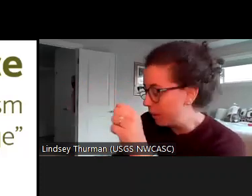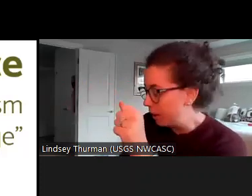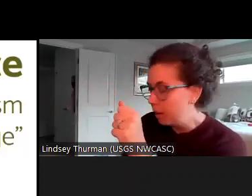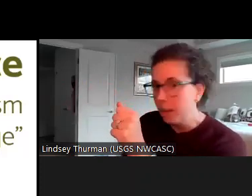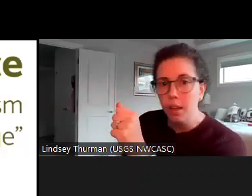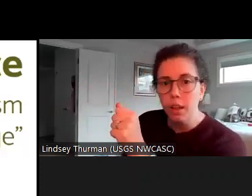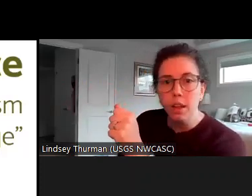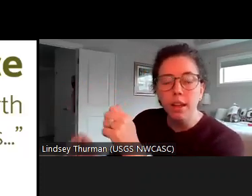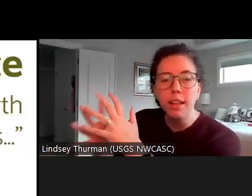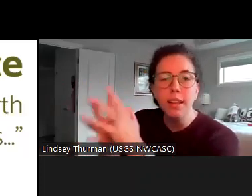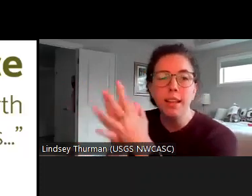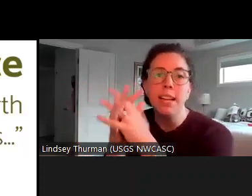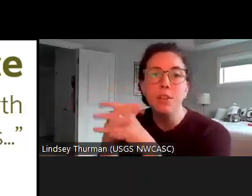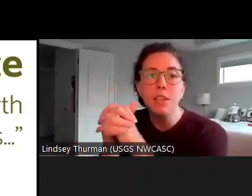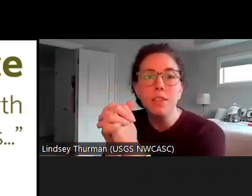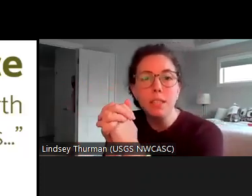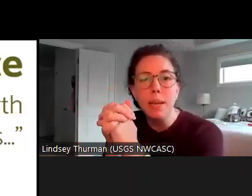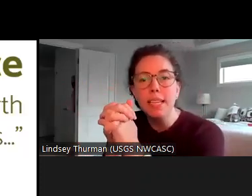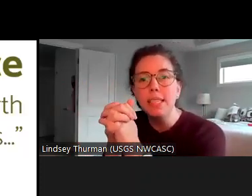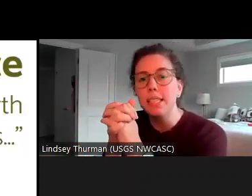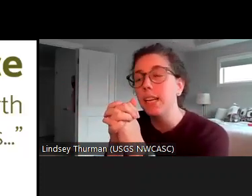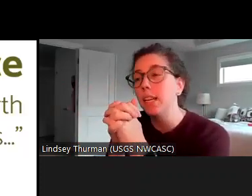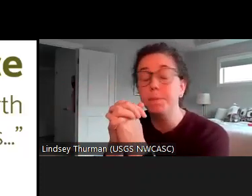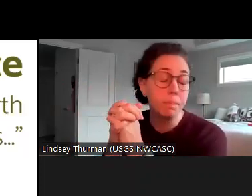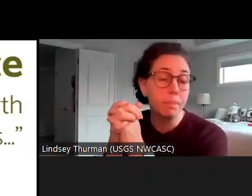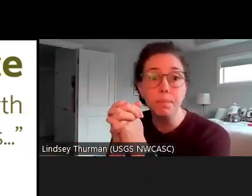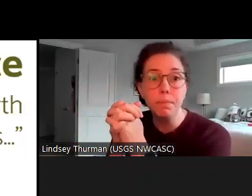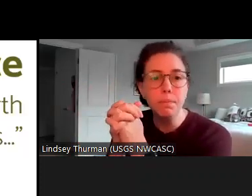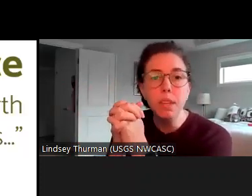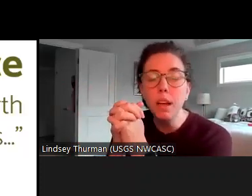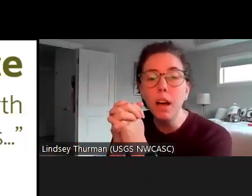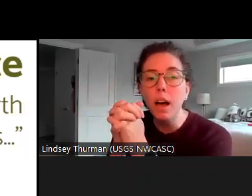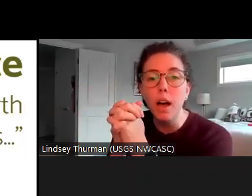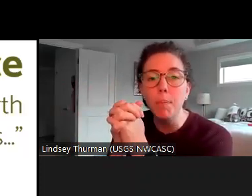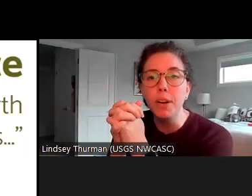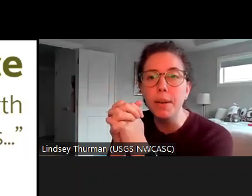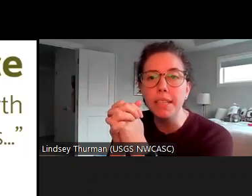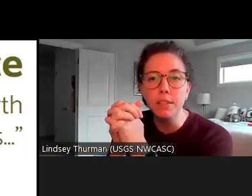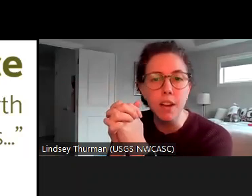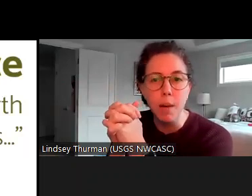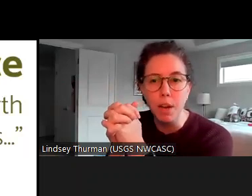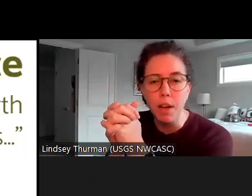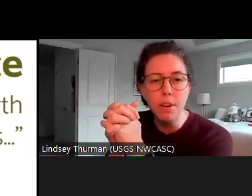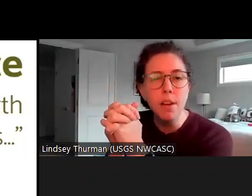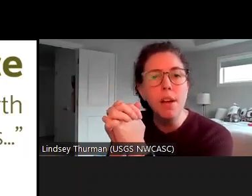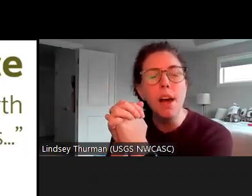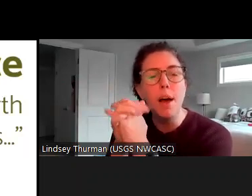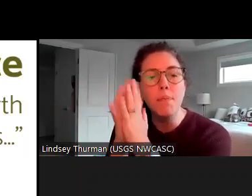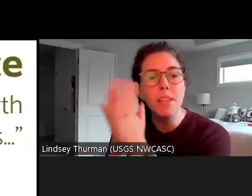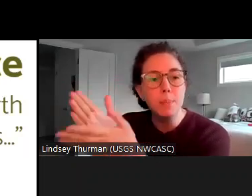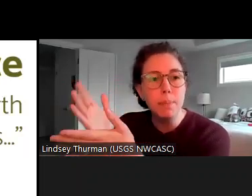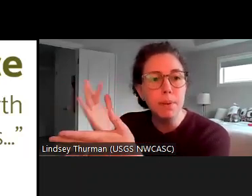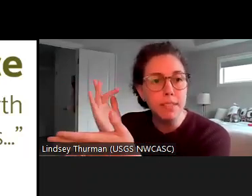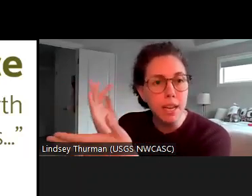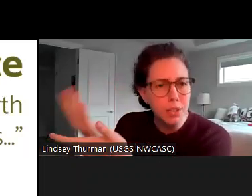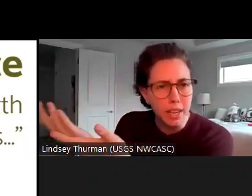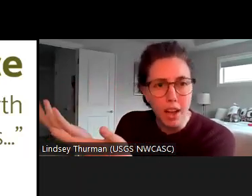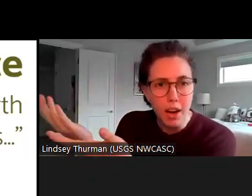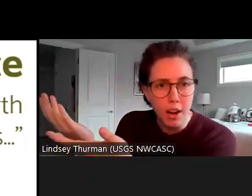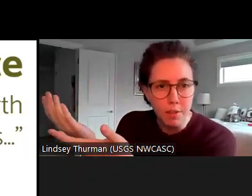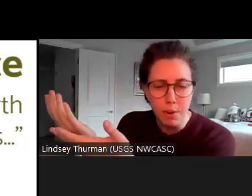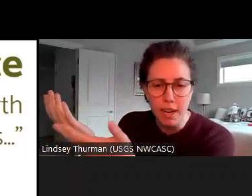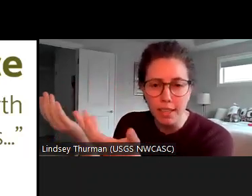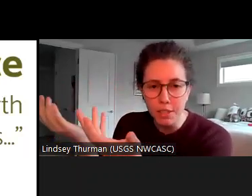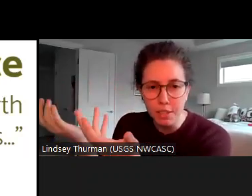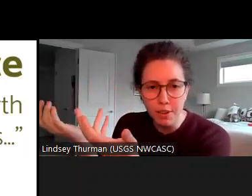warming. Now, shift in space is a pretty amazing phenomenon. This paper is actually